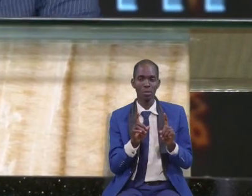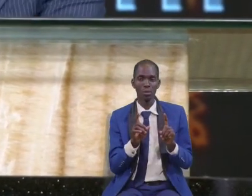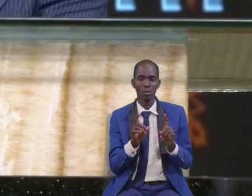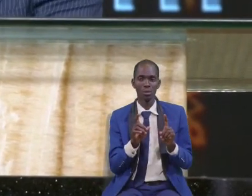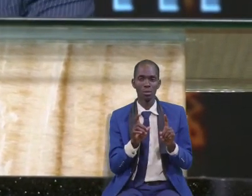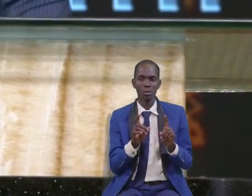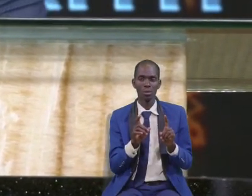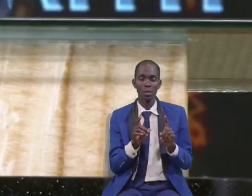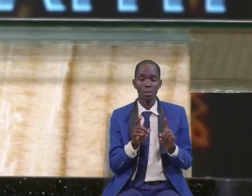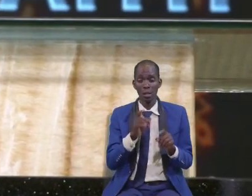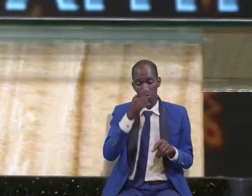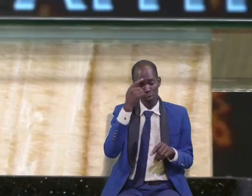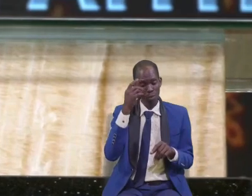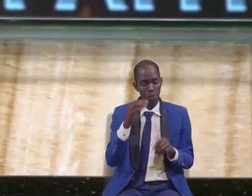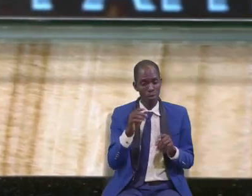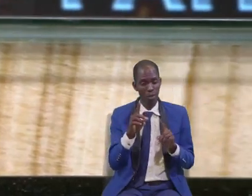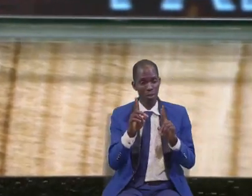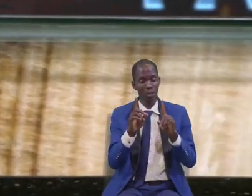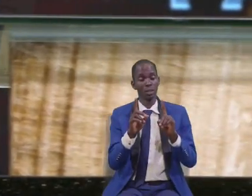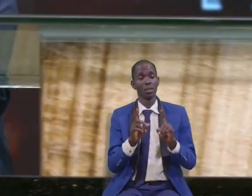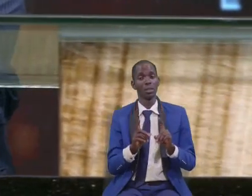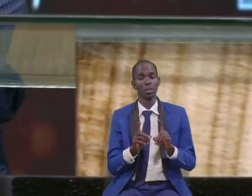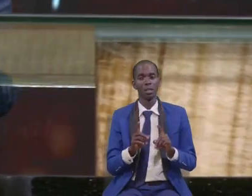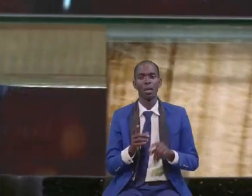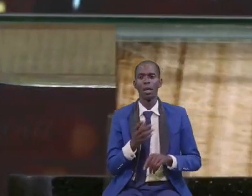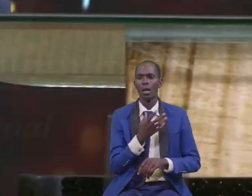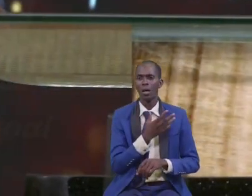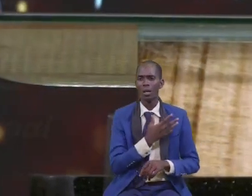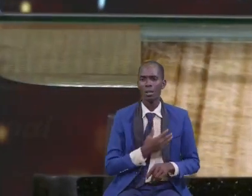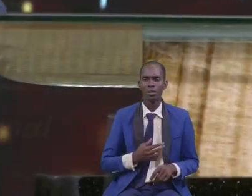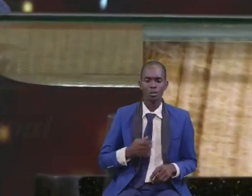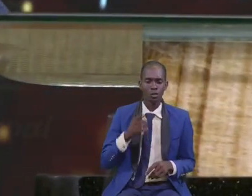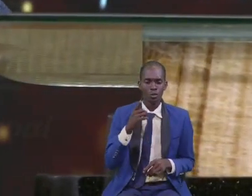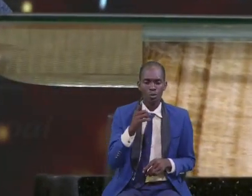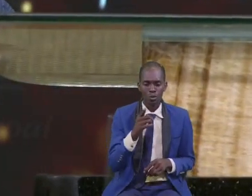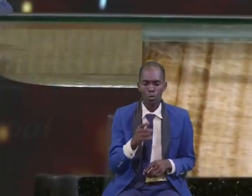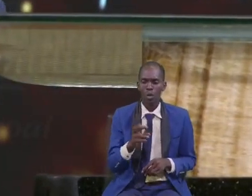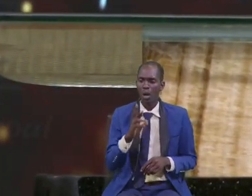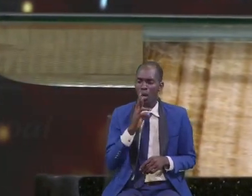And you're so endeared to preserve your testimony.